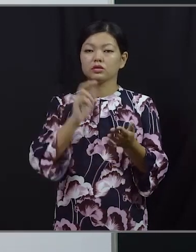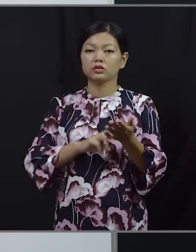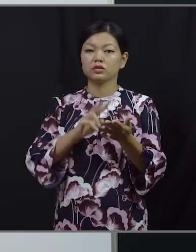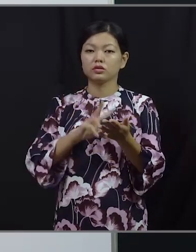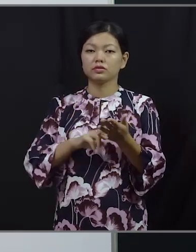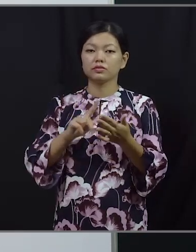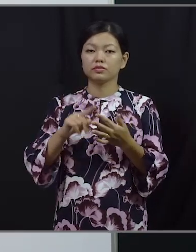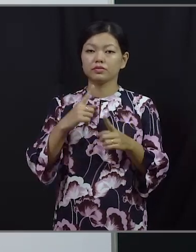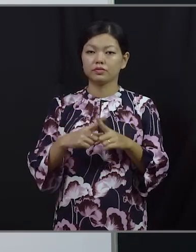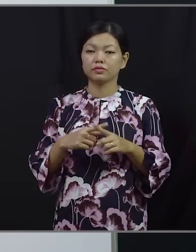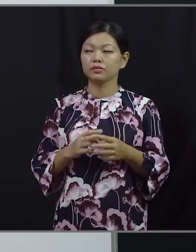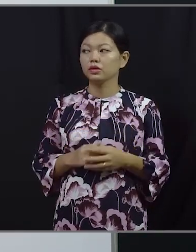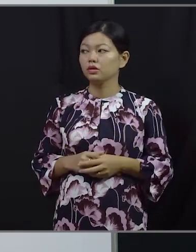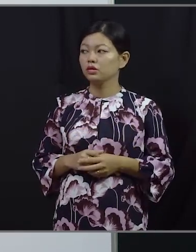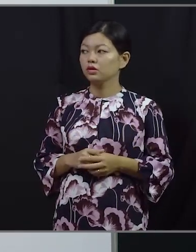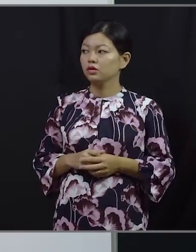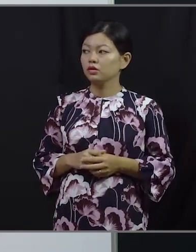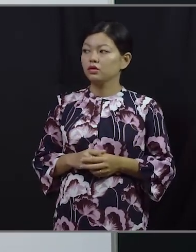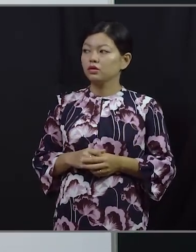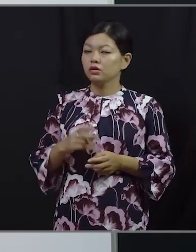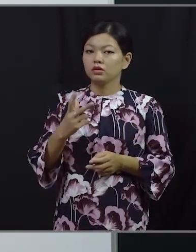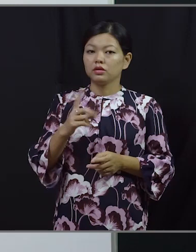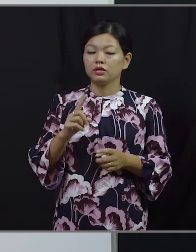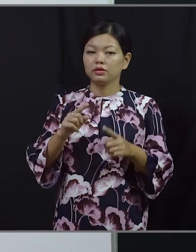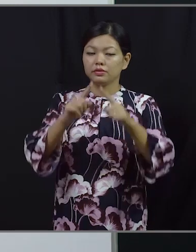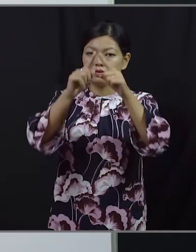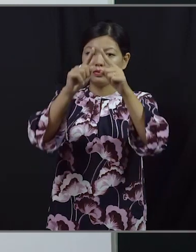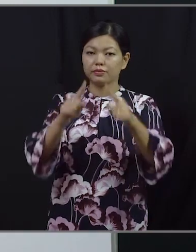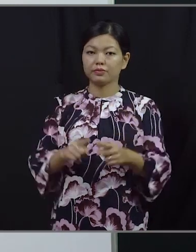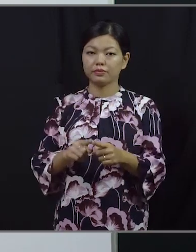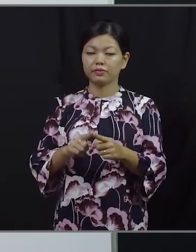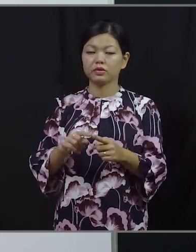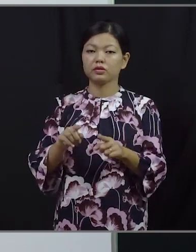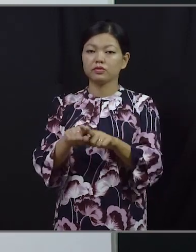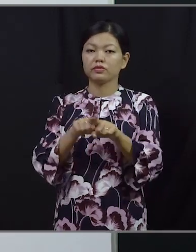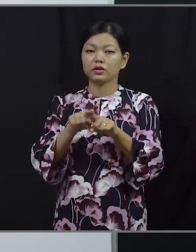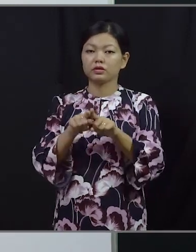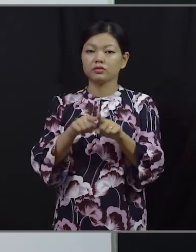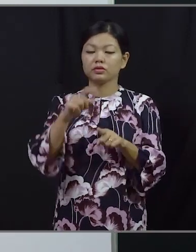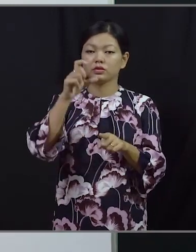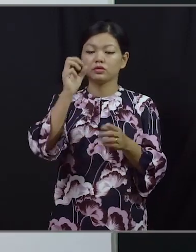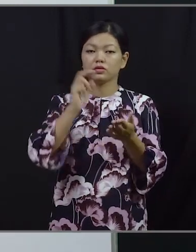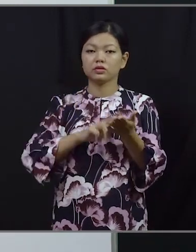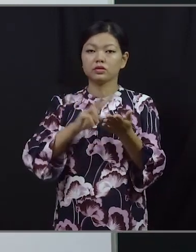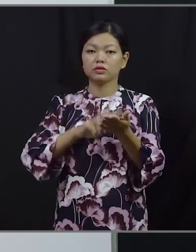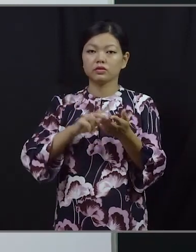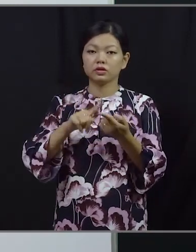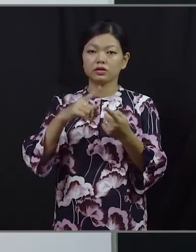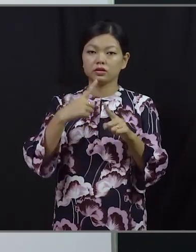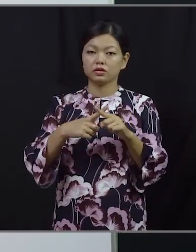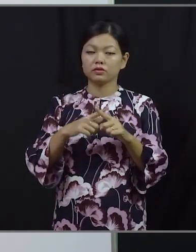center. Okay, so this is focus, and other side this is also focus. Okay, so